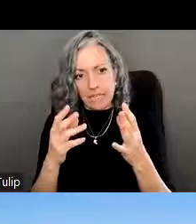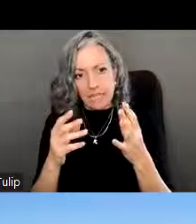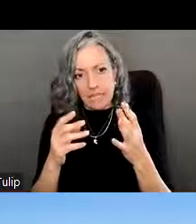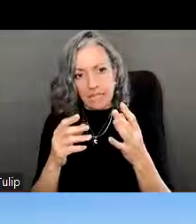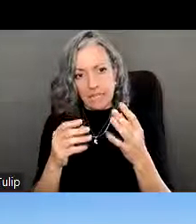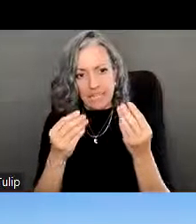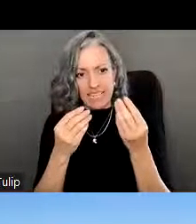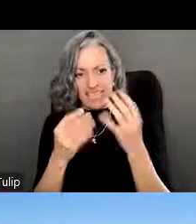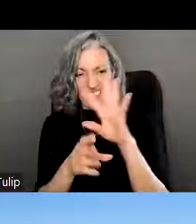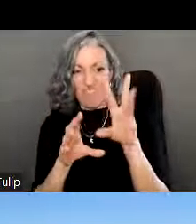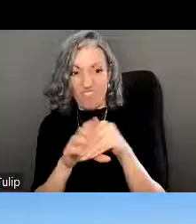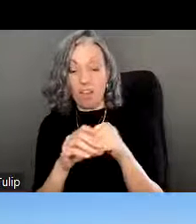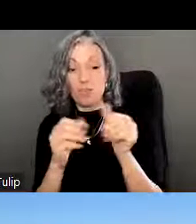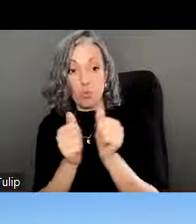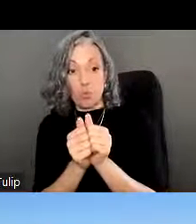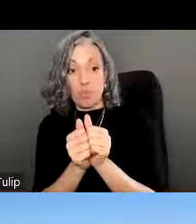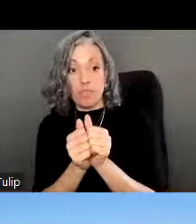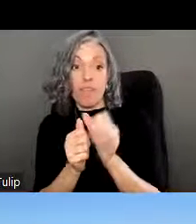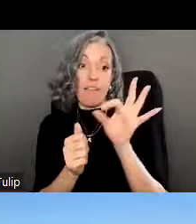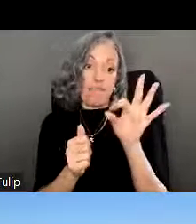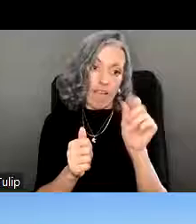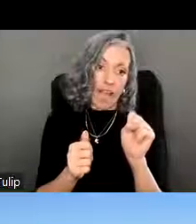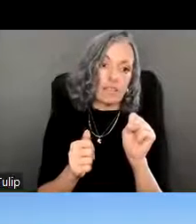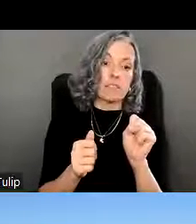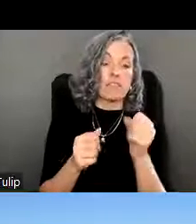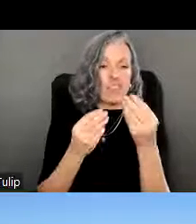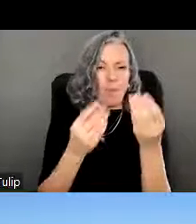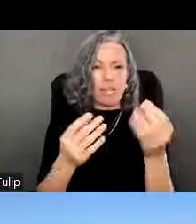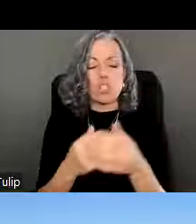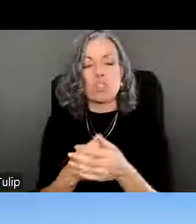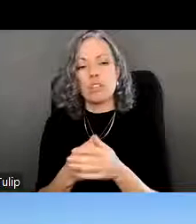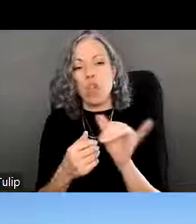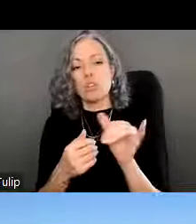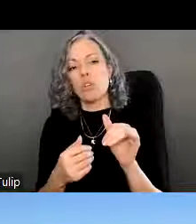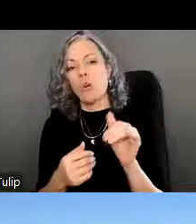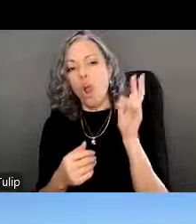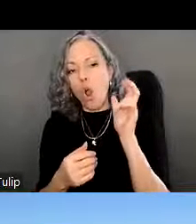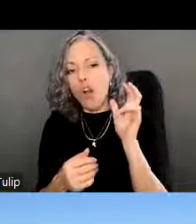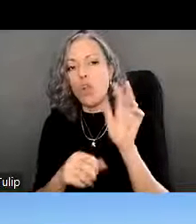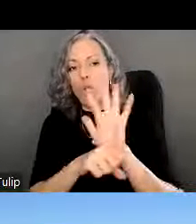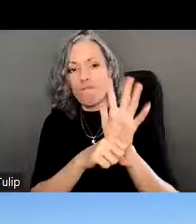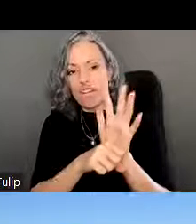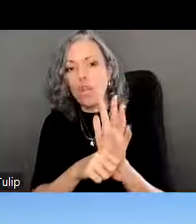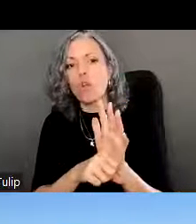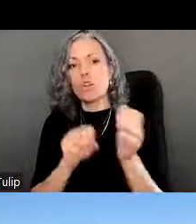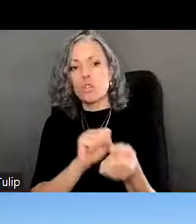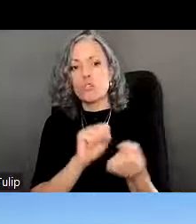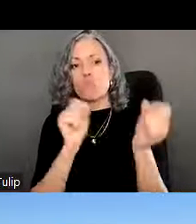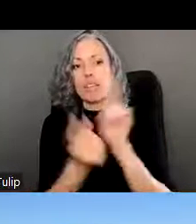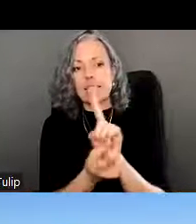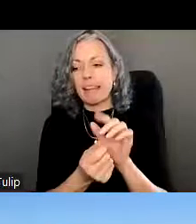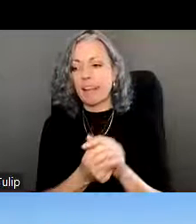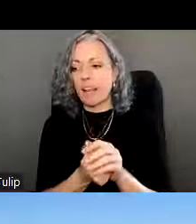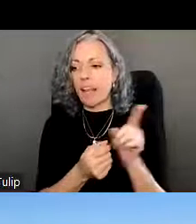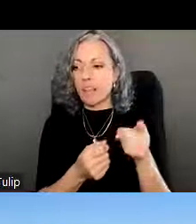of content with fact sheets and even our audio and video are translated. This is a